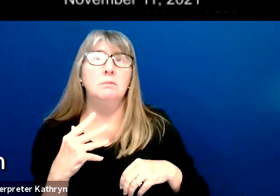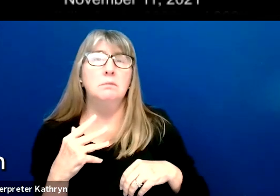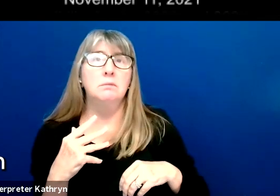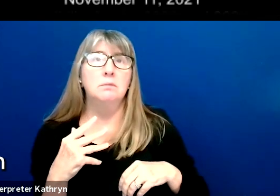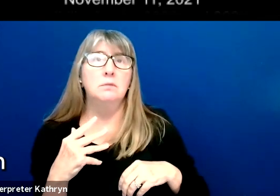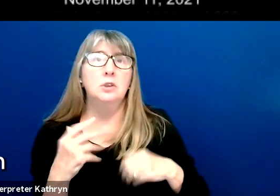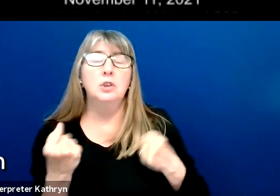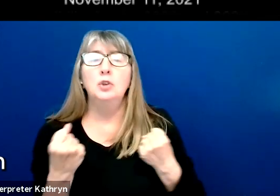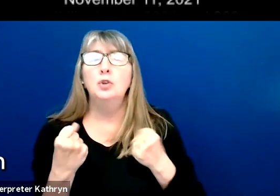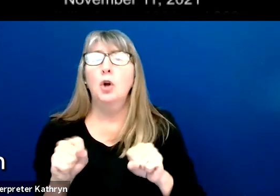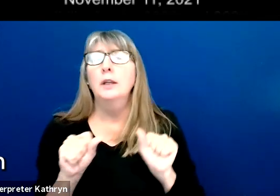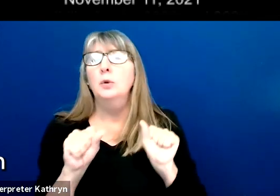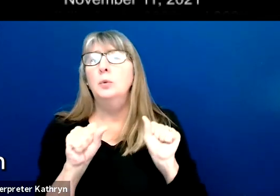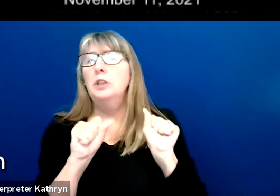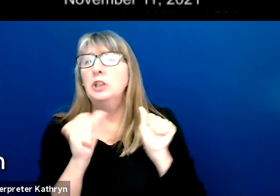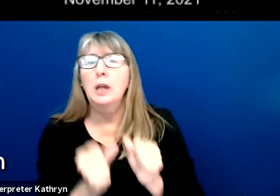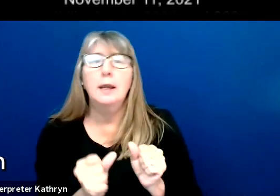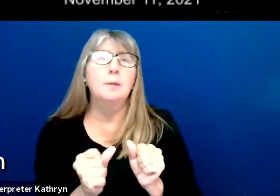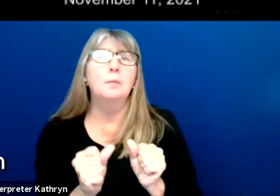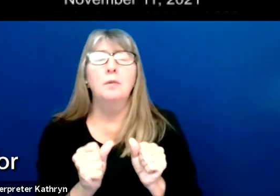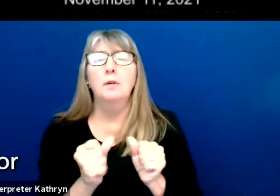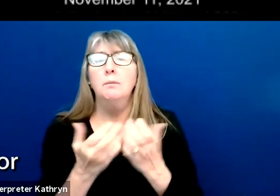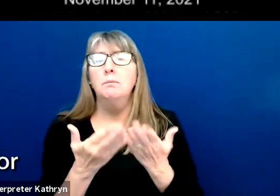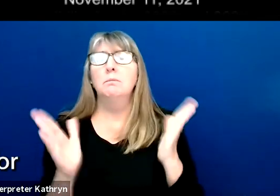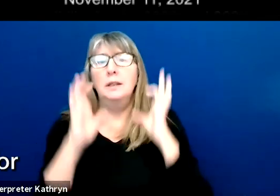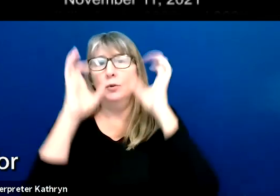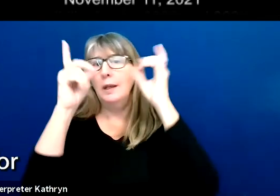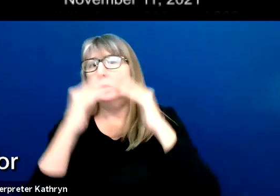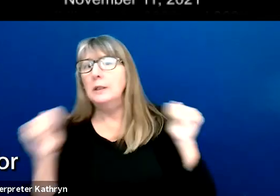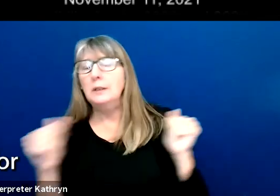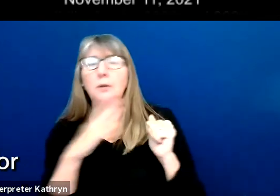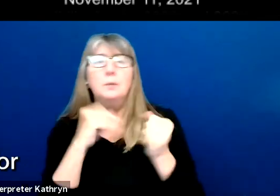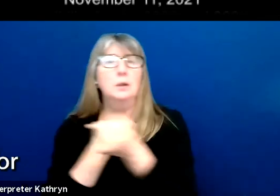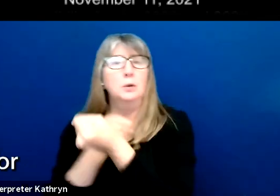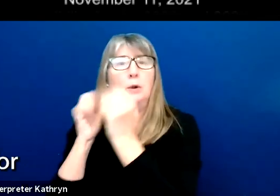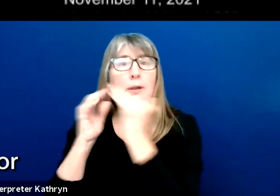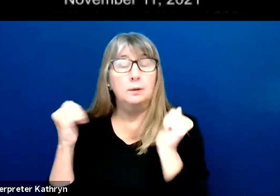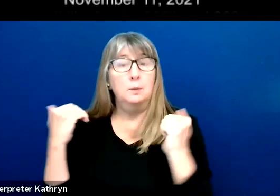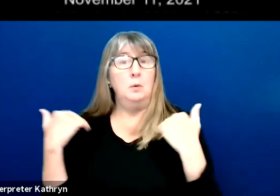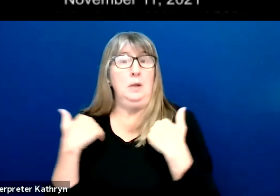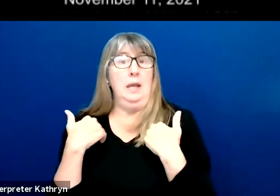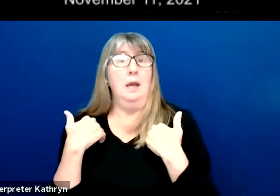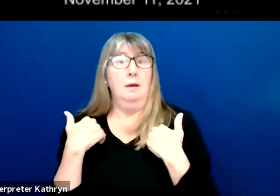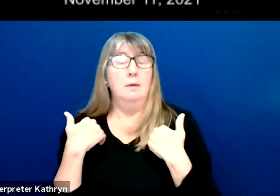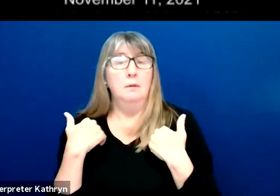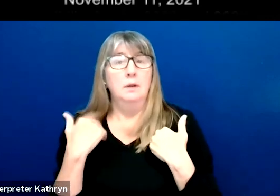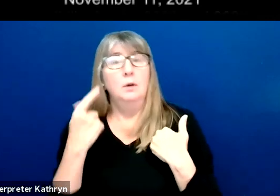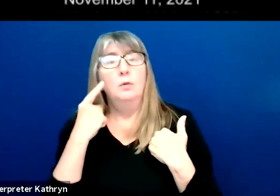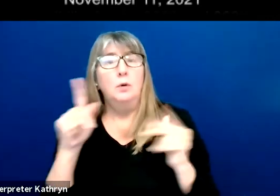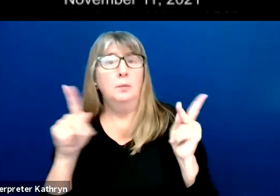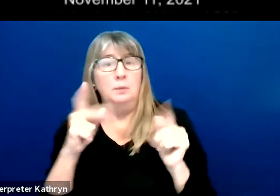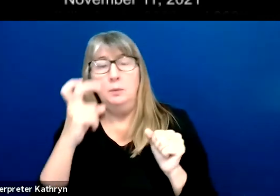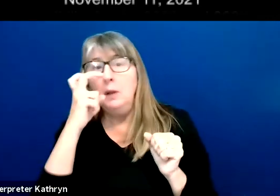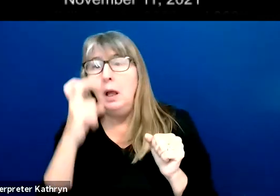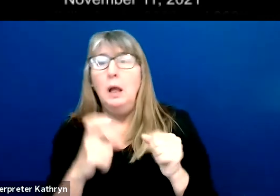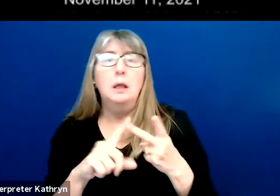trying to shape our educational system and the support systems that we have for blind